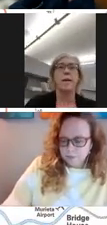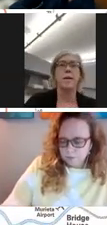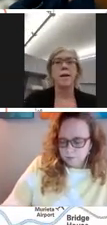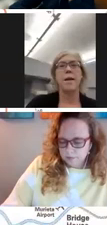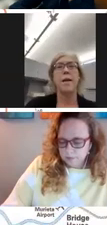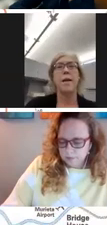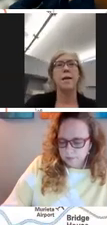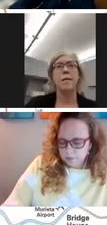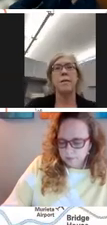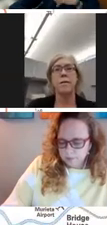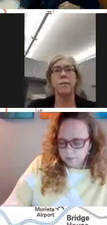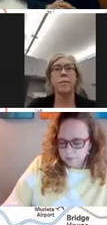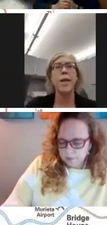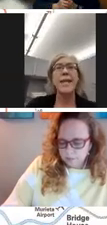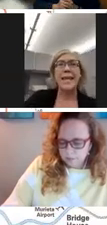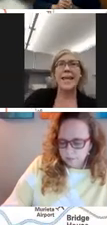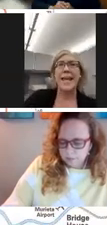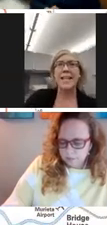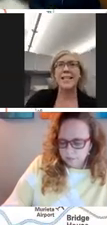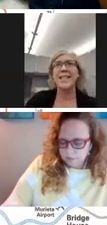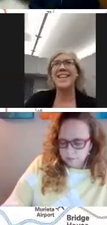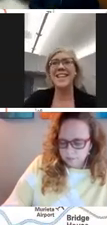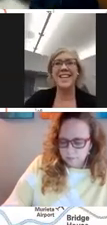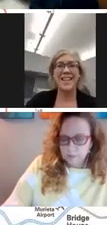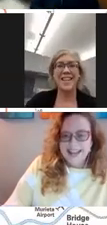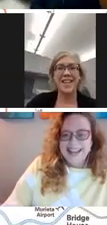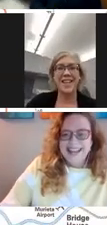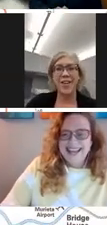I would say Julie, probably. I have a story. Yes.